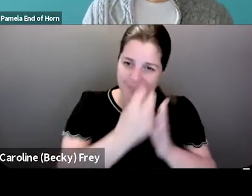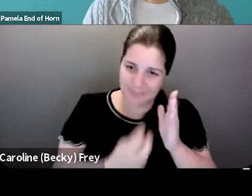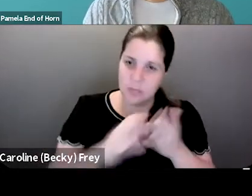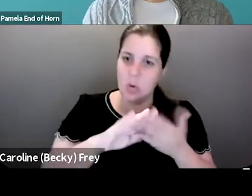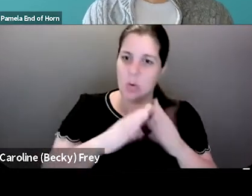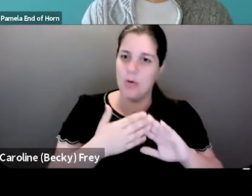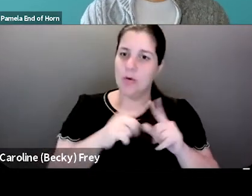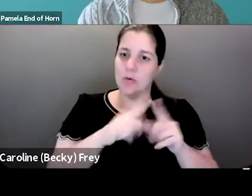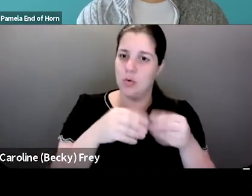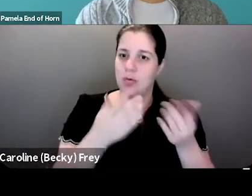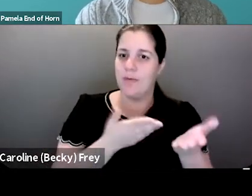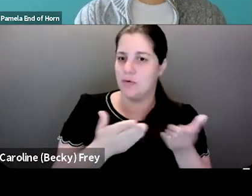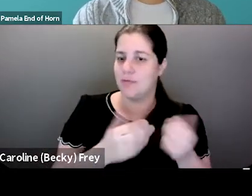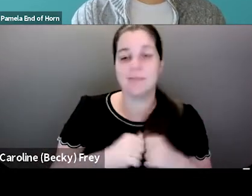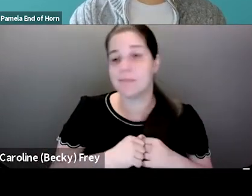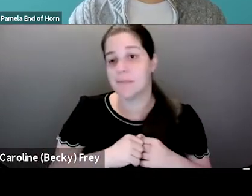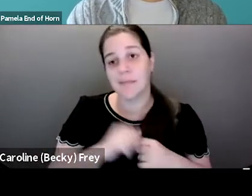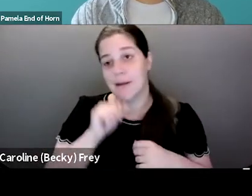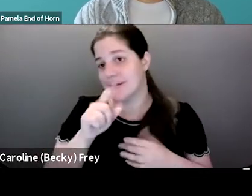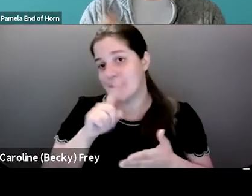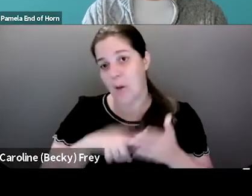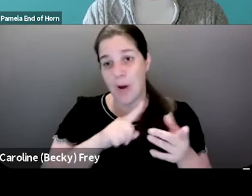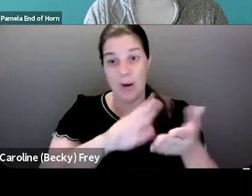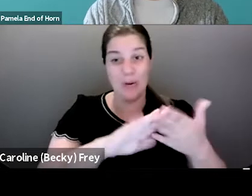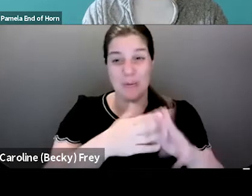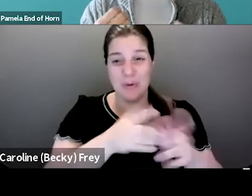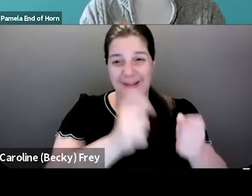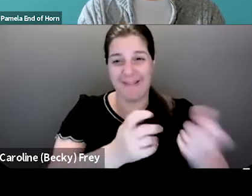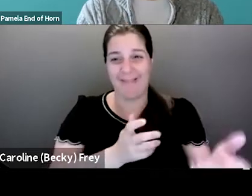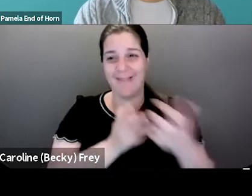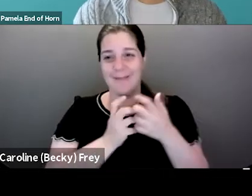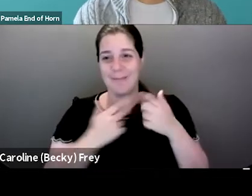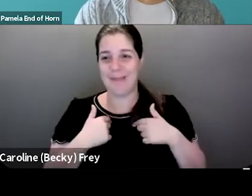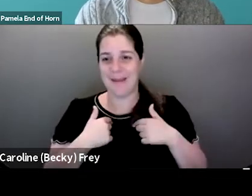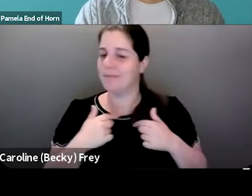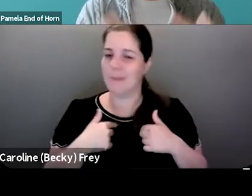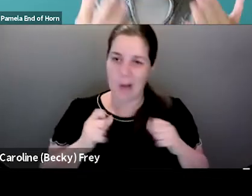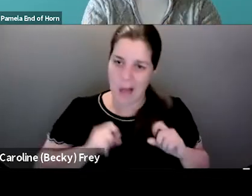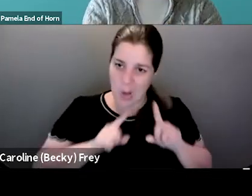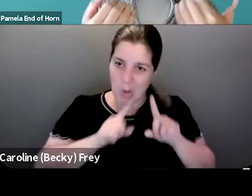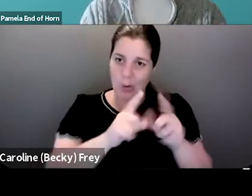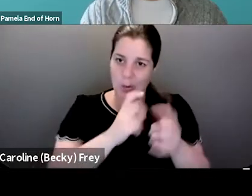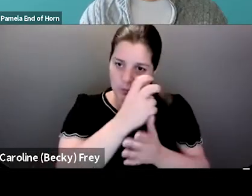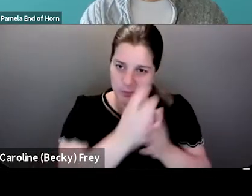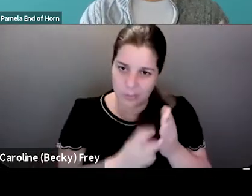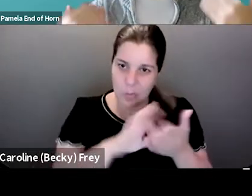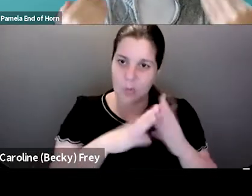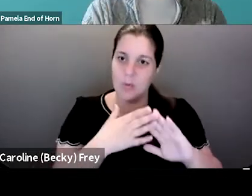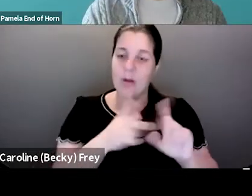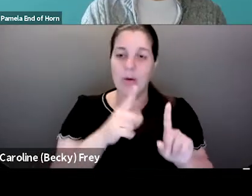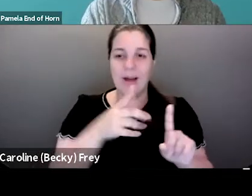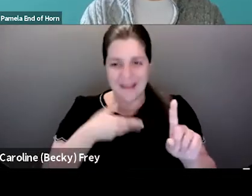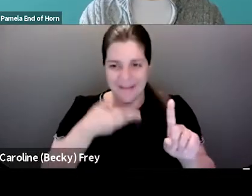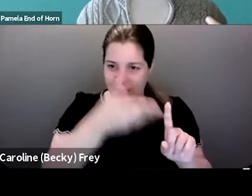This is not something that the community should be coming to you for. This is something that you should be going to the community, inviting them